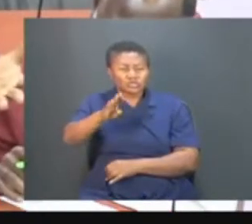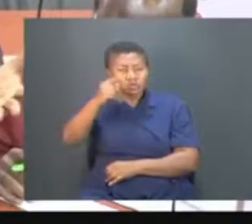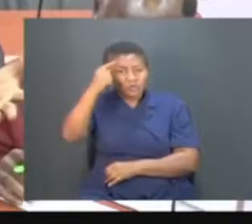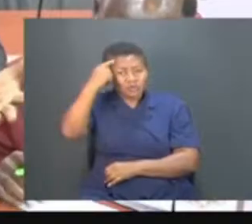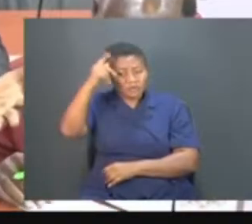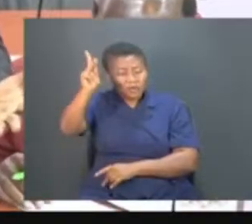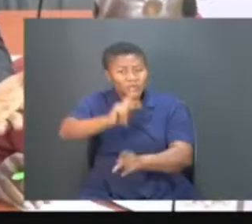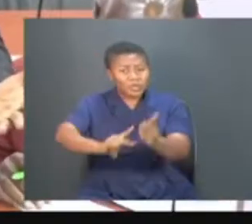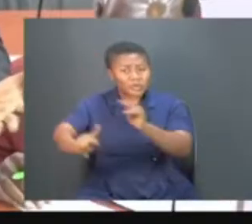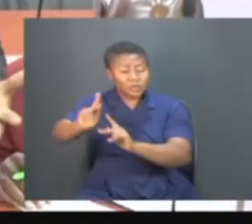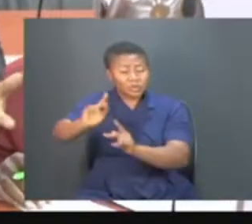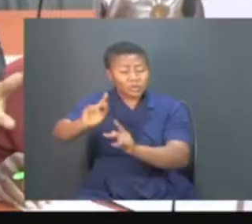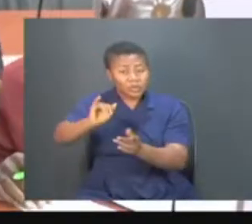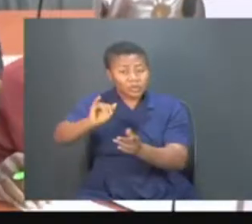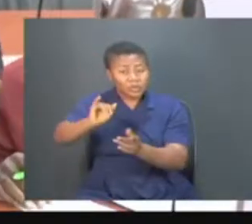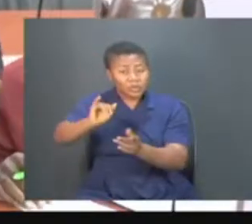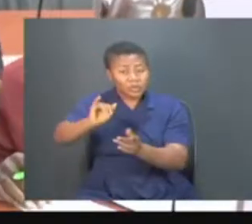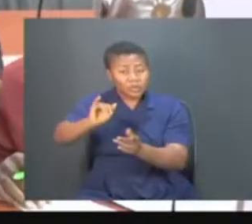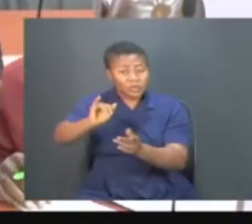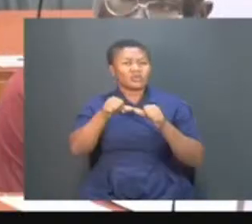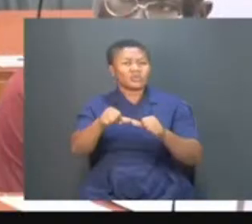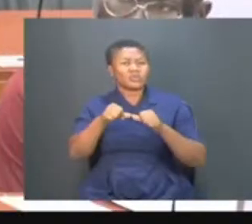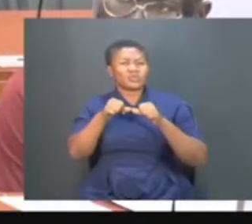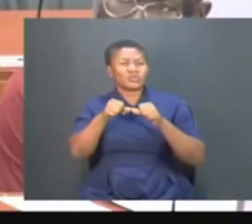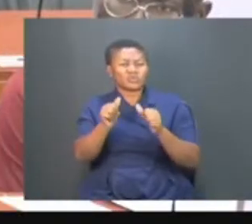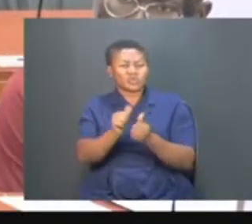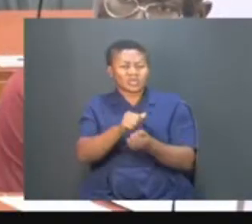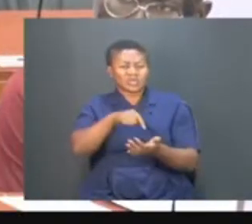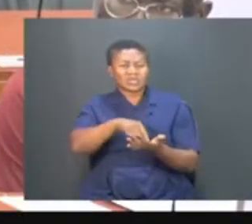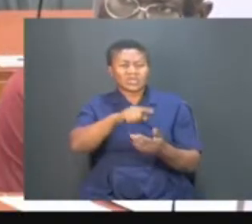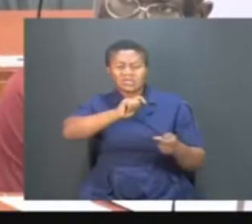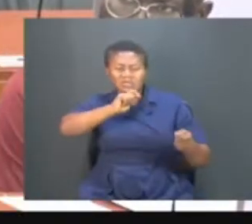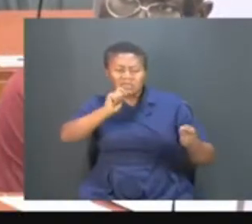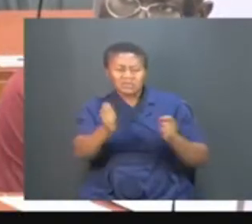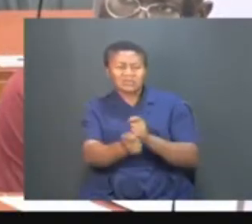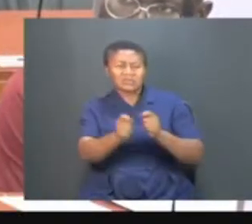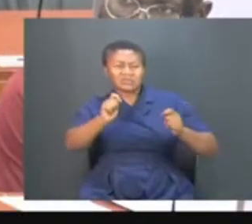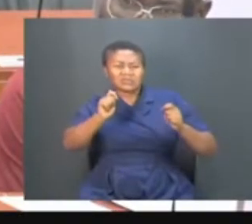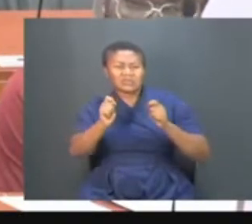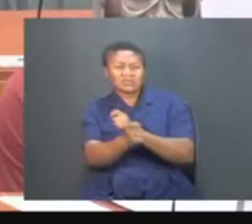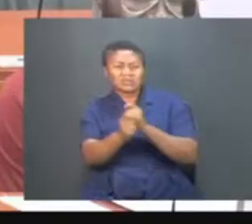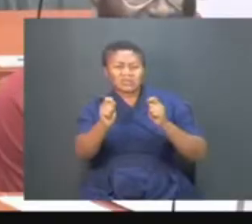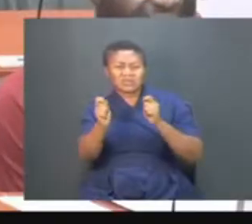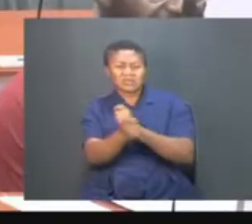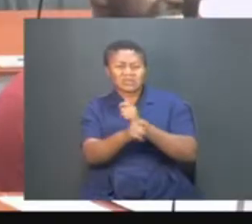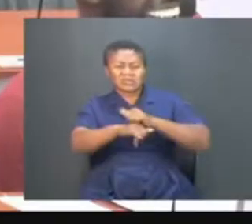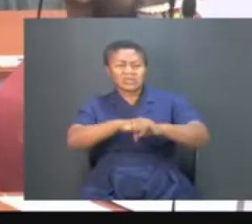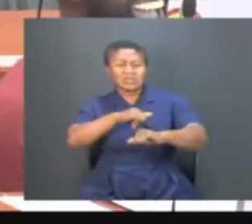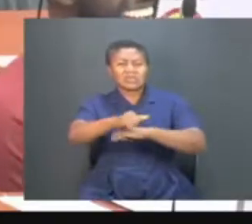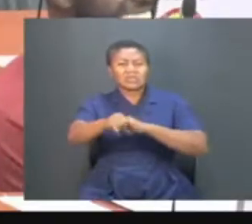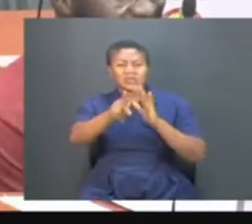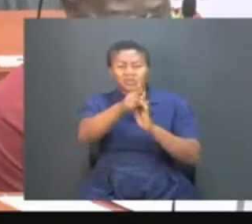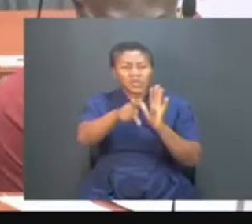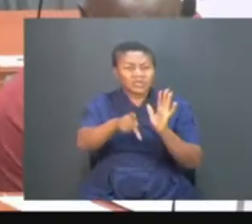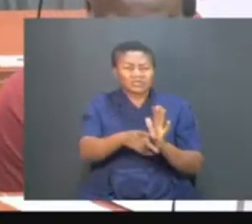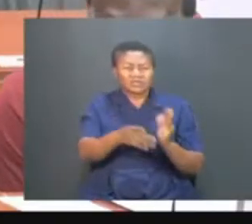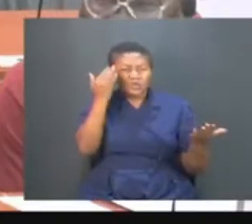to do for Ghanaians? The young people out there look unfortunate, inimical policies that are